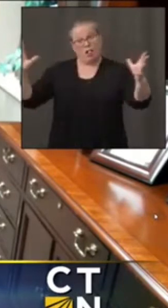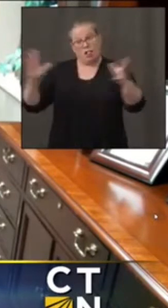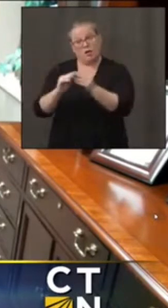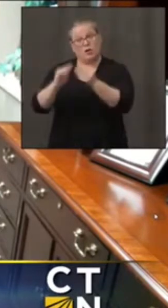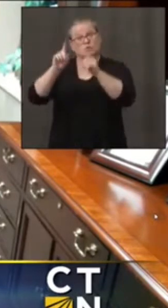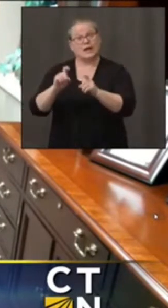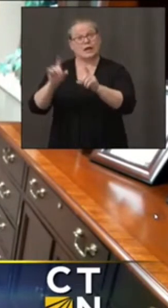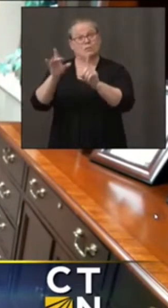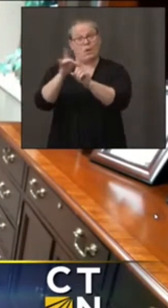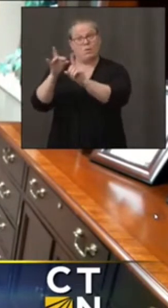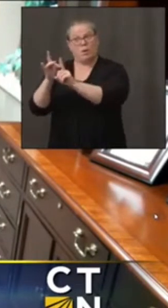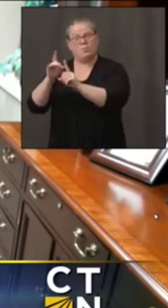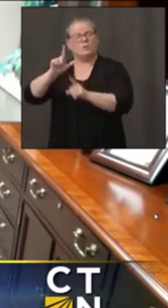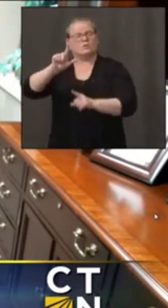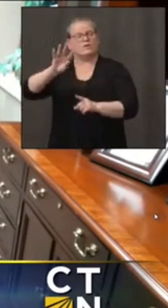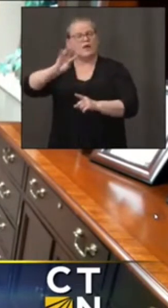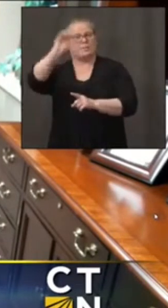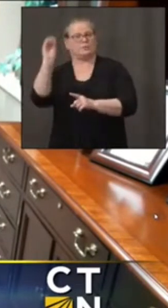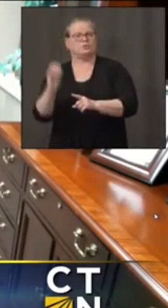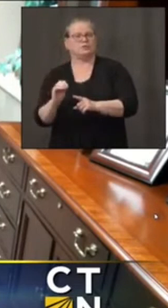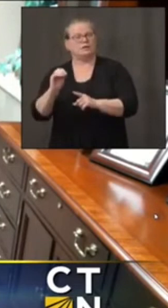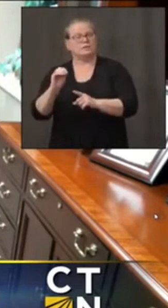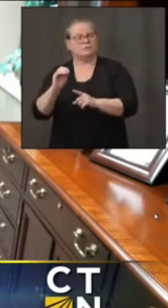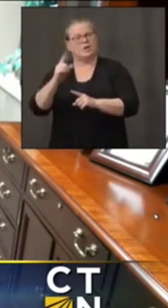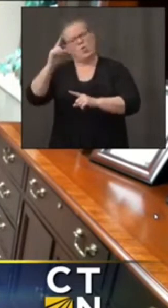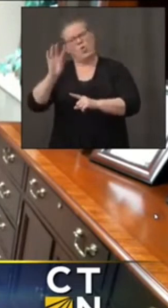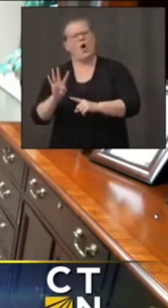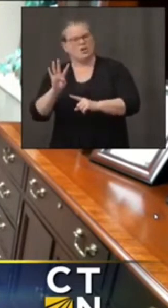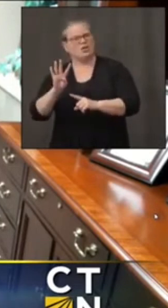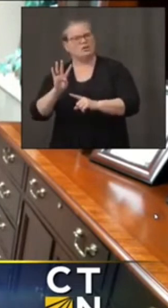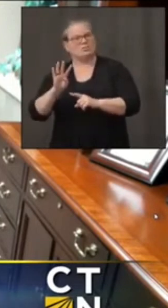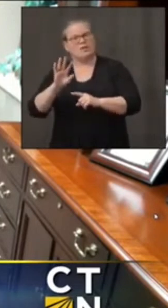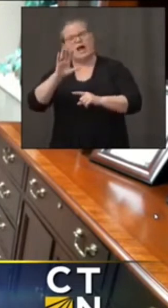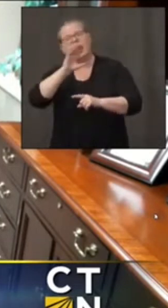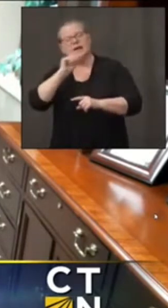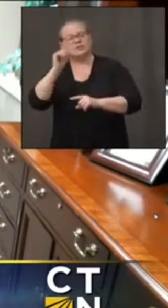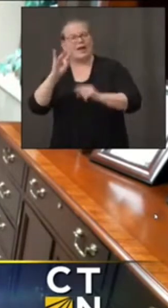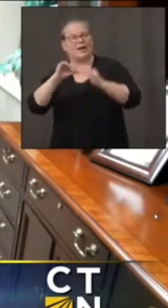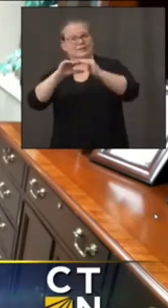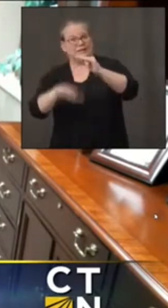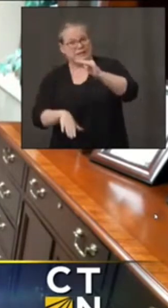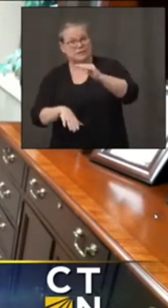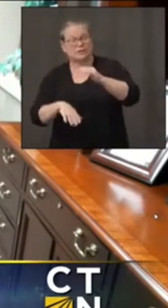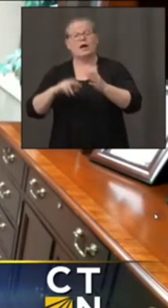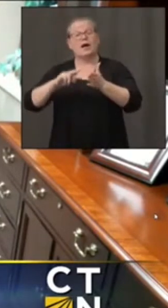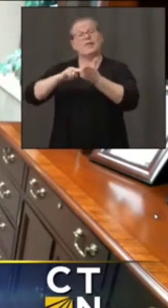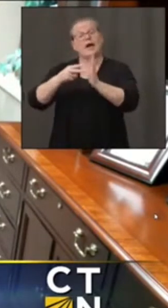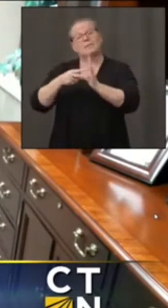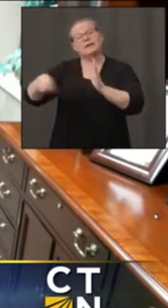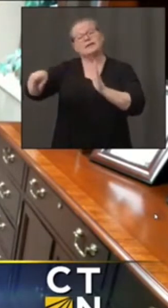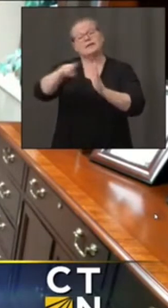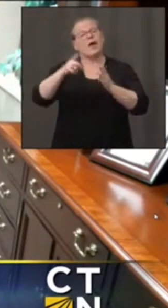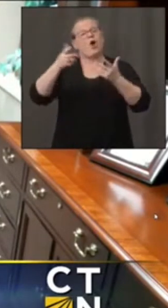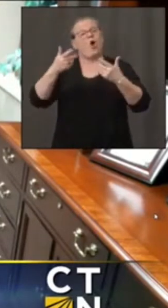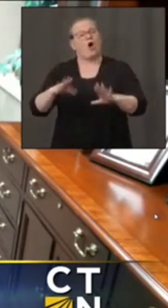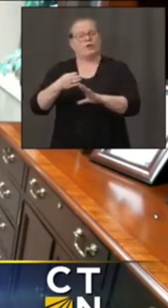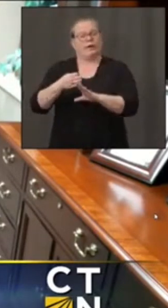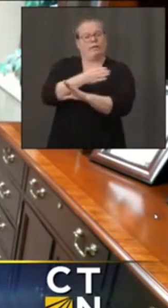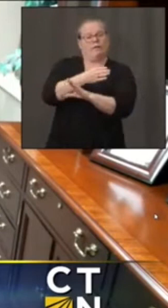18. So they're healthier, there are fewer comorbidities, they're much less likely to get